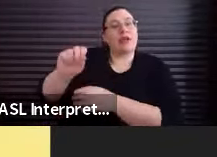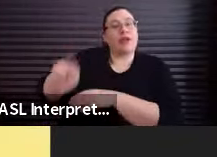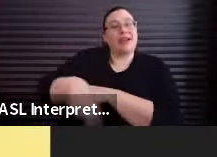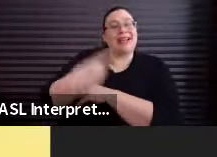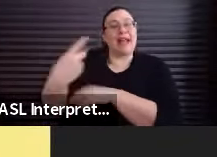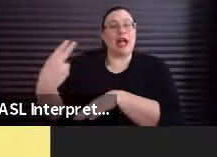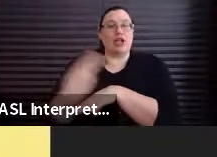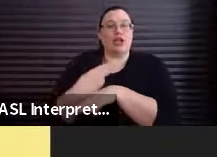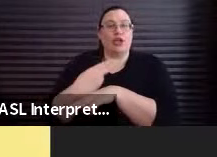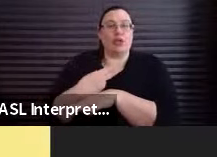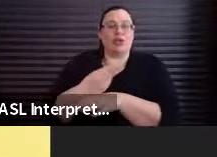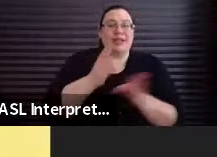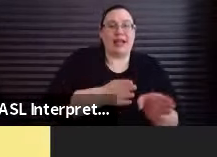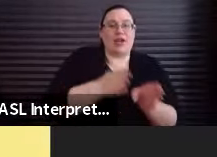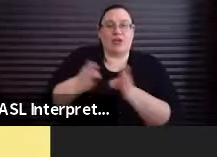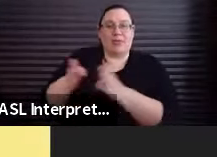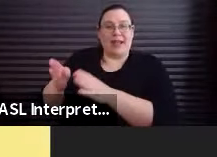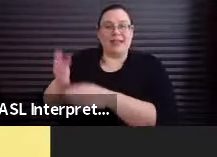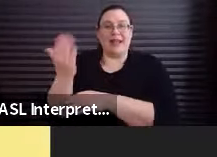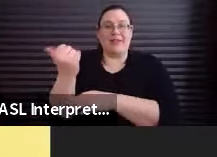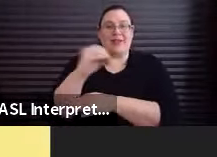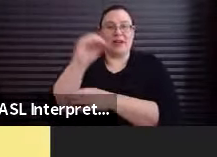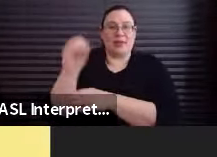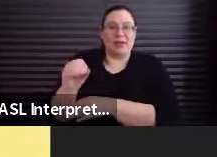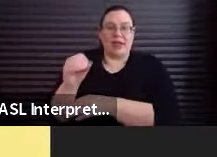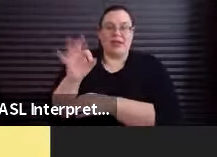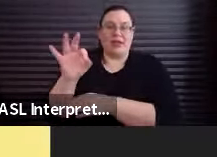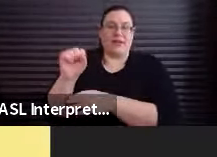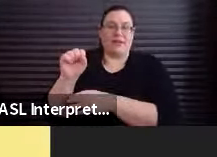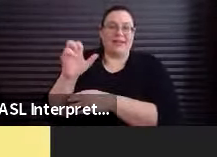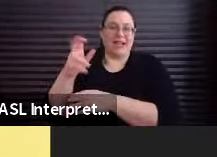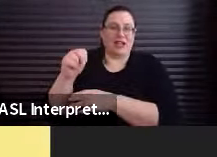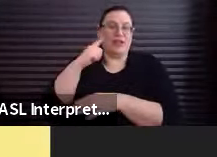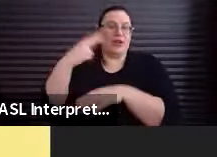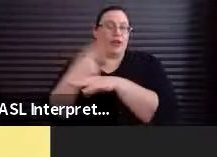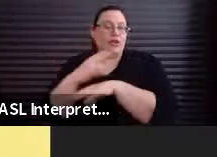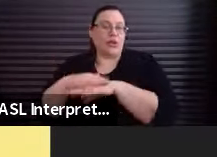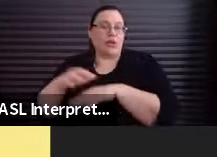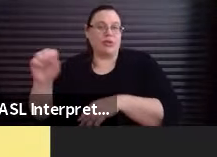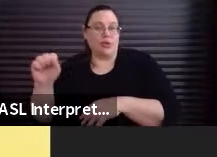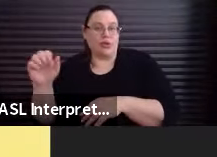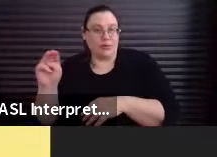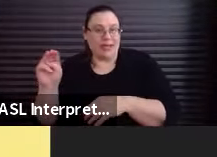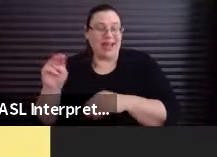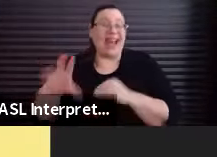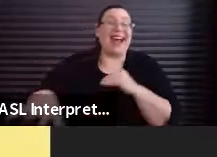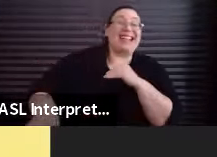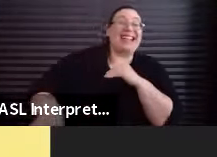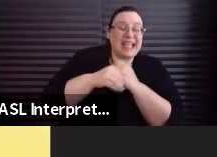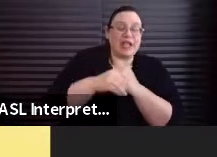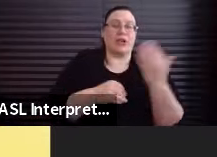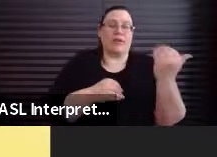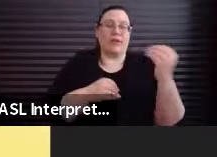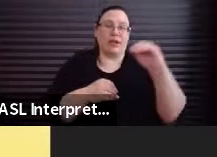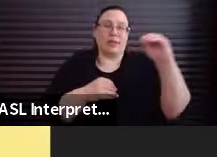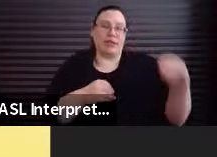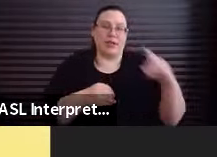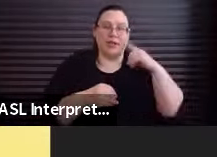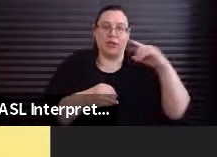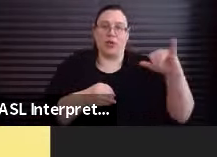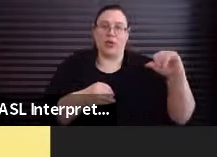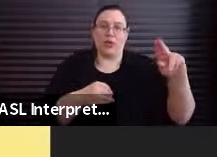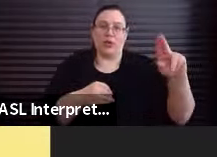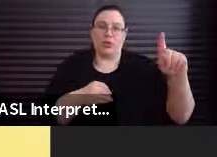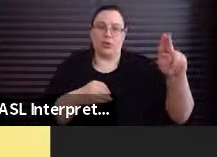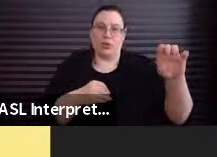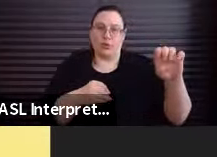increments at 15% of session for use on social media and an additional 15% for YouTube. There